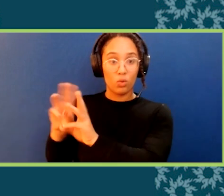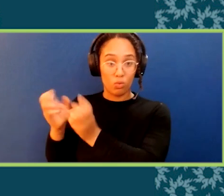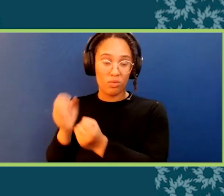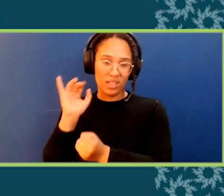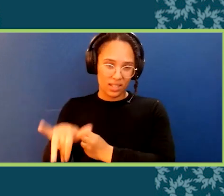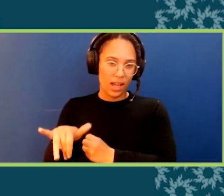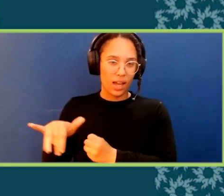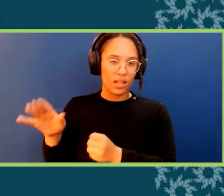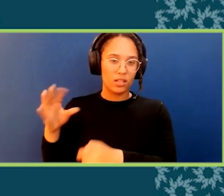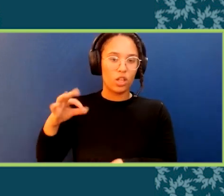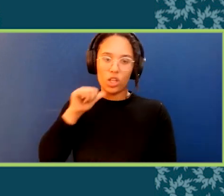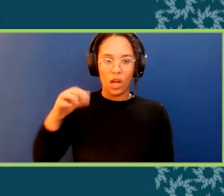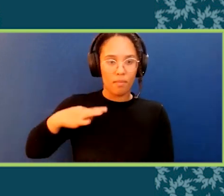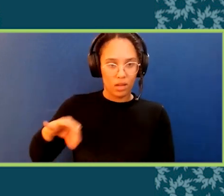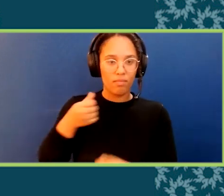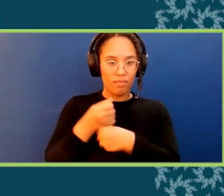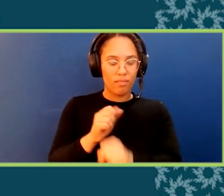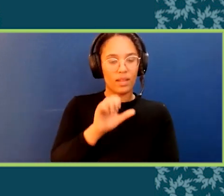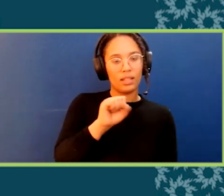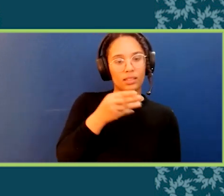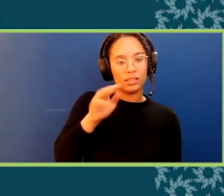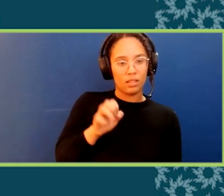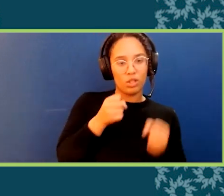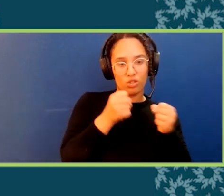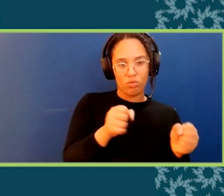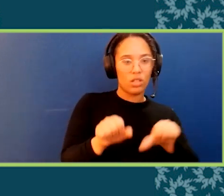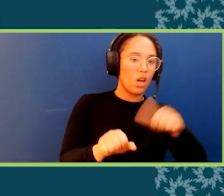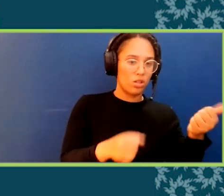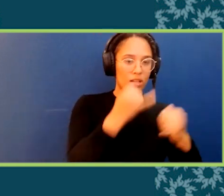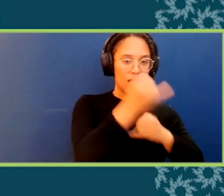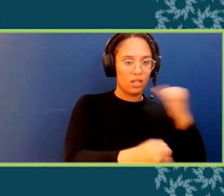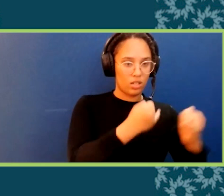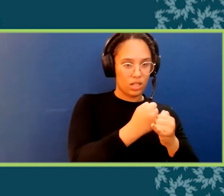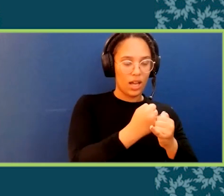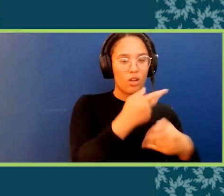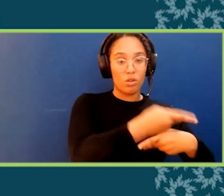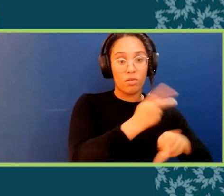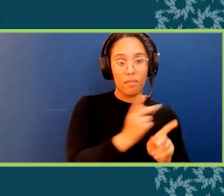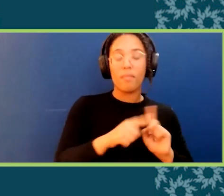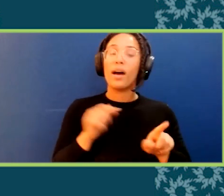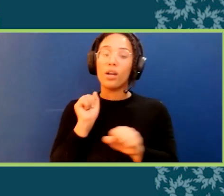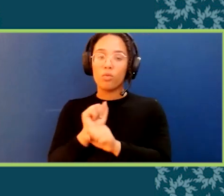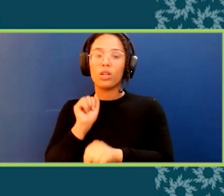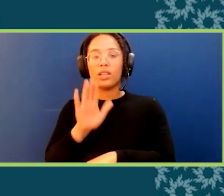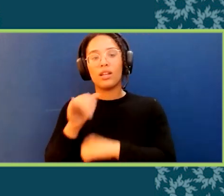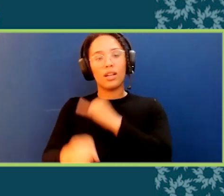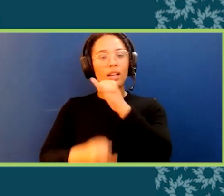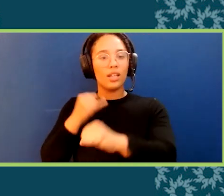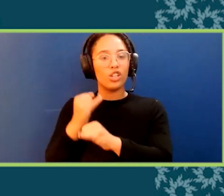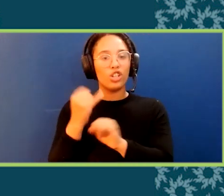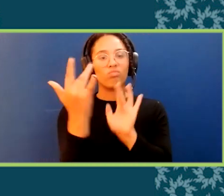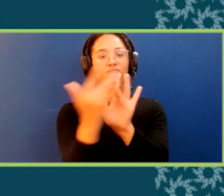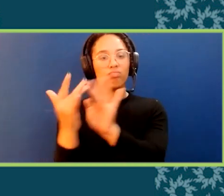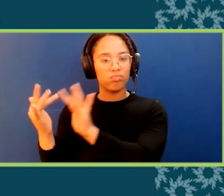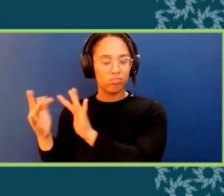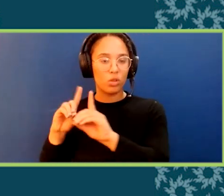international co-productions. I worked in the International Research, Education, and Outreach Department, where they were using social science to